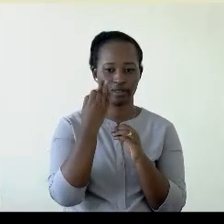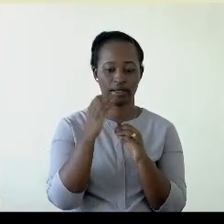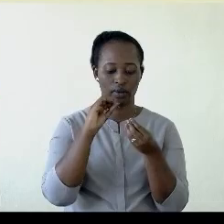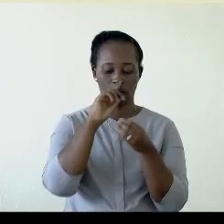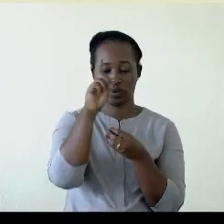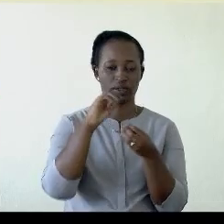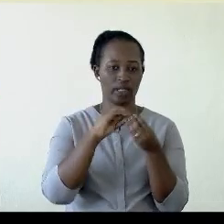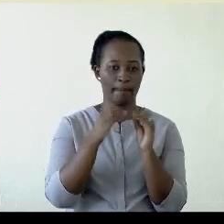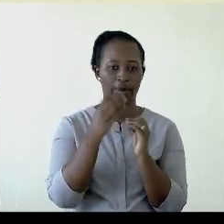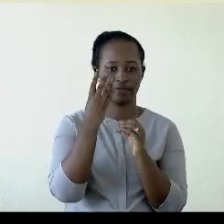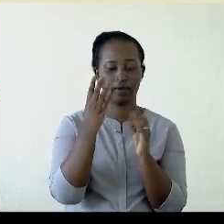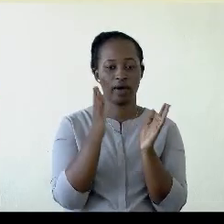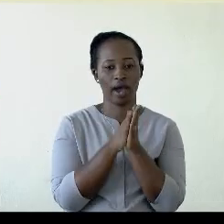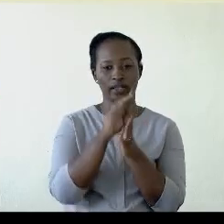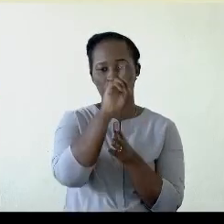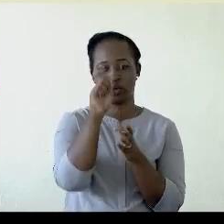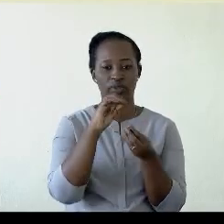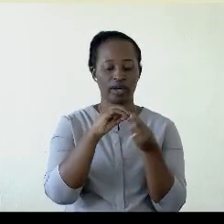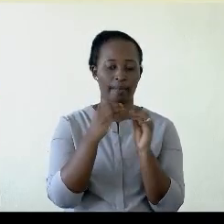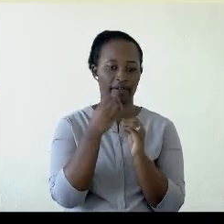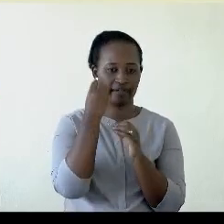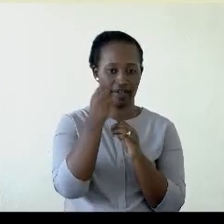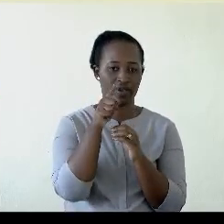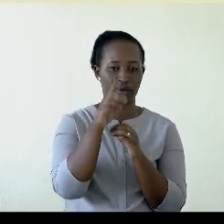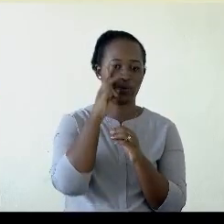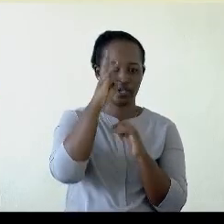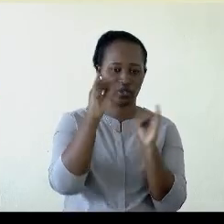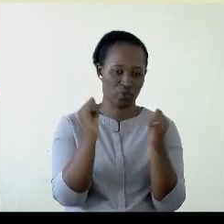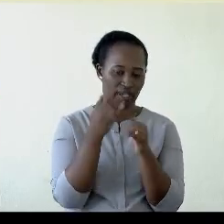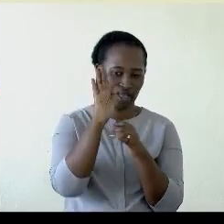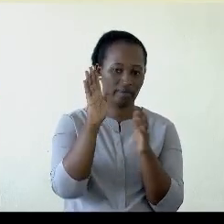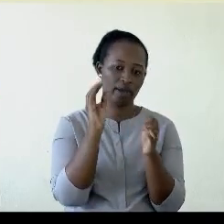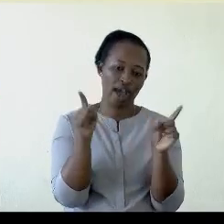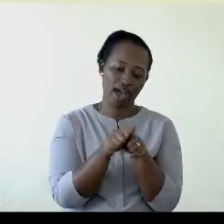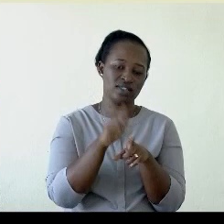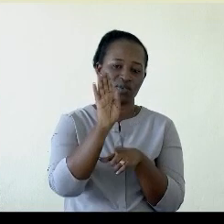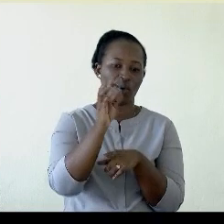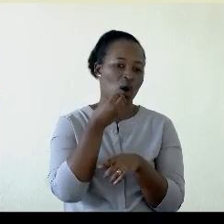number 4, and question number 5. You will try them as your homework.